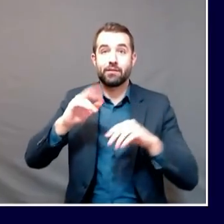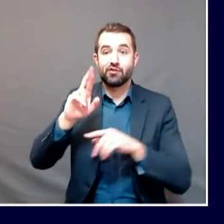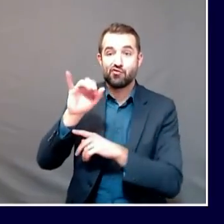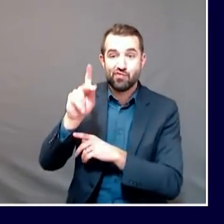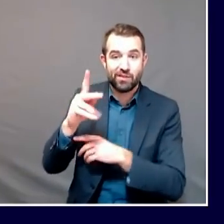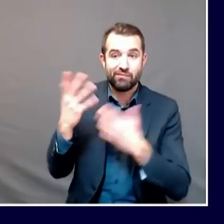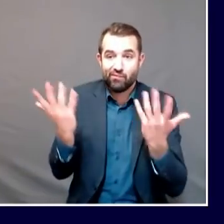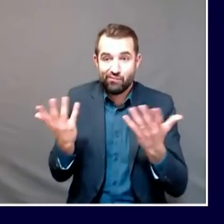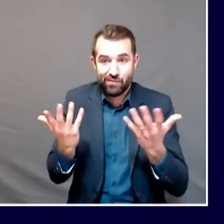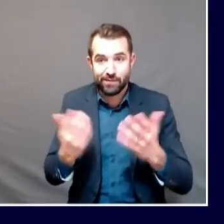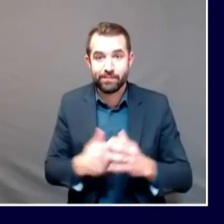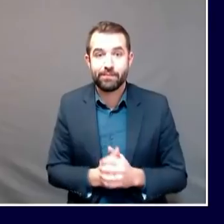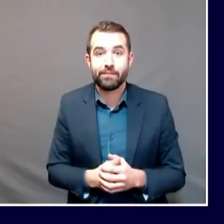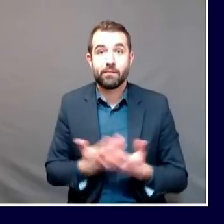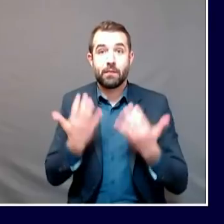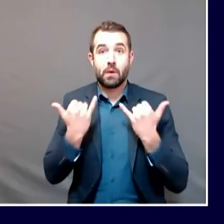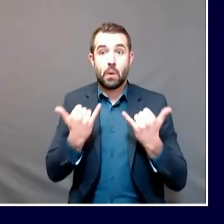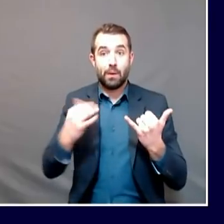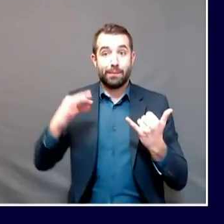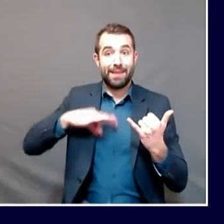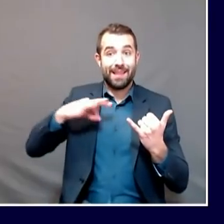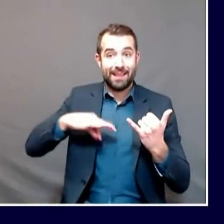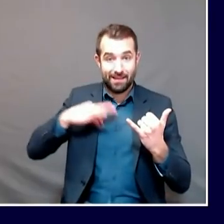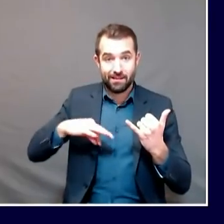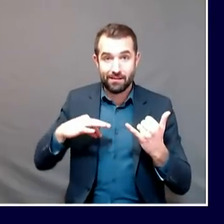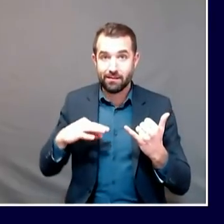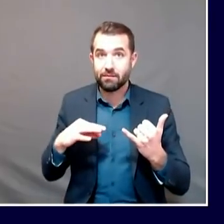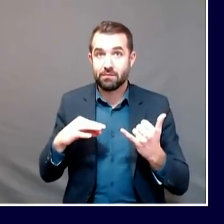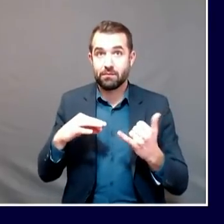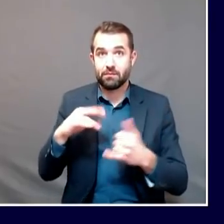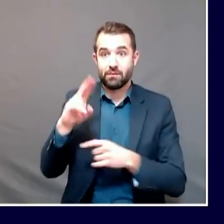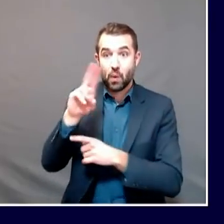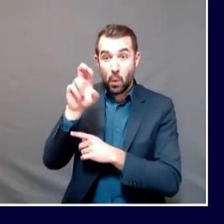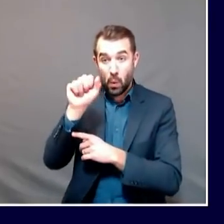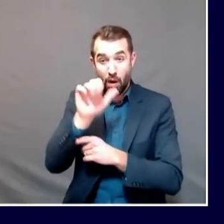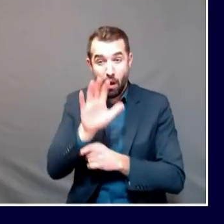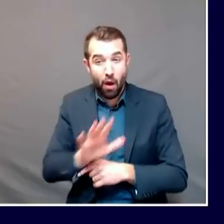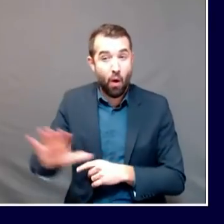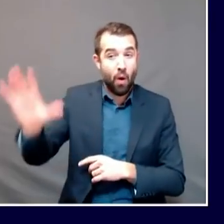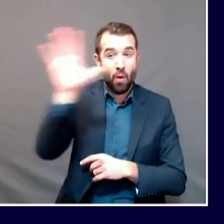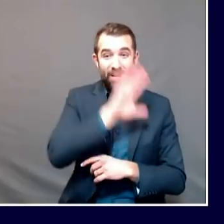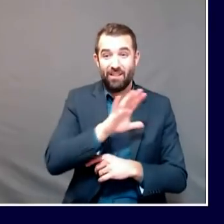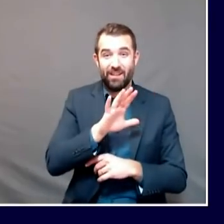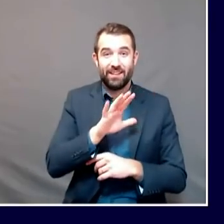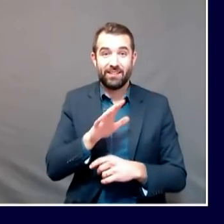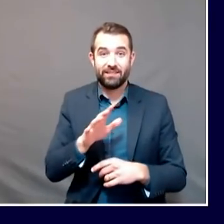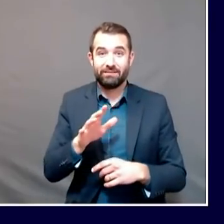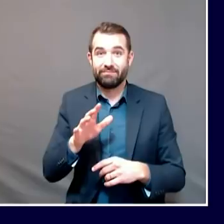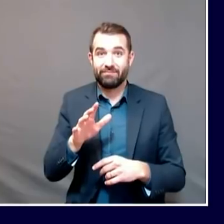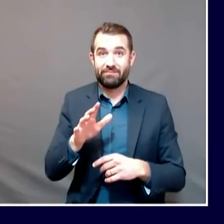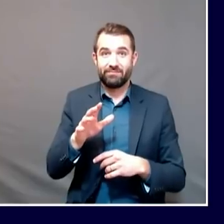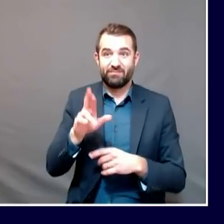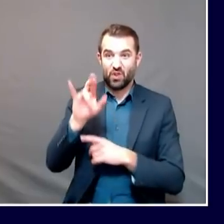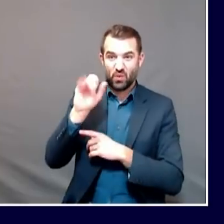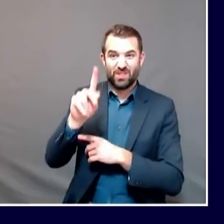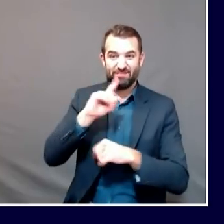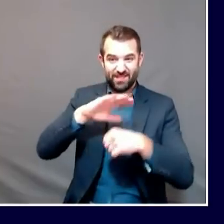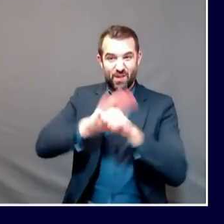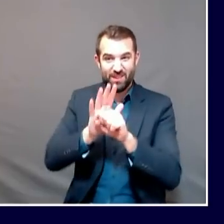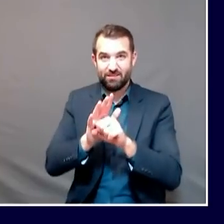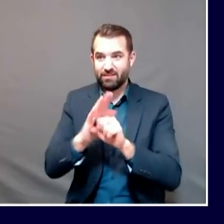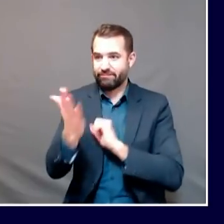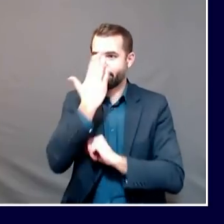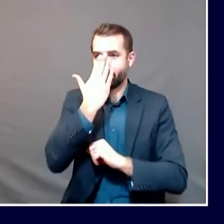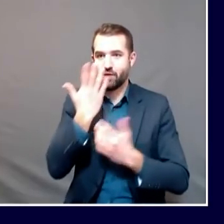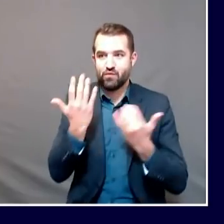country, is that the risk of COVID-19 is clear and present and right in front of us. I'm speaking to you,